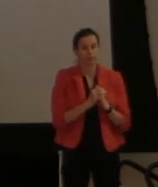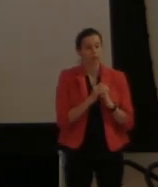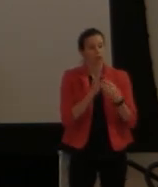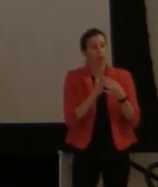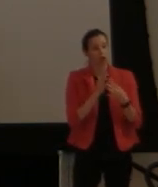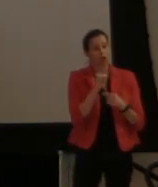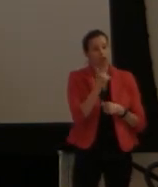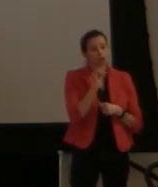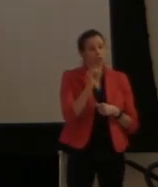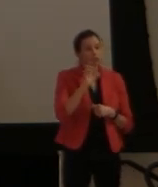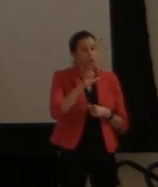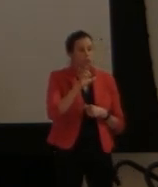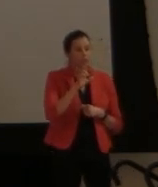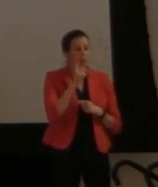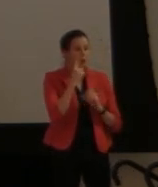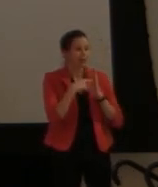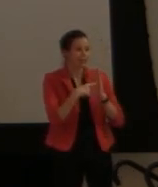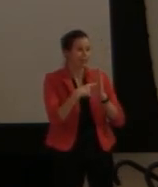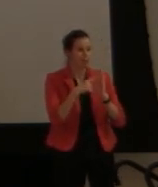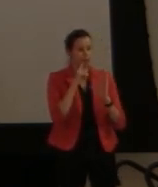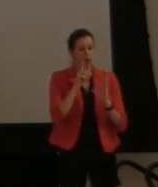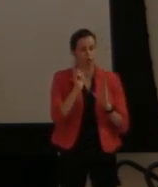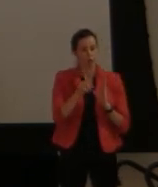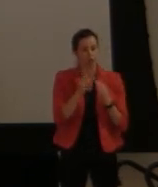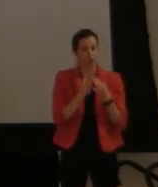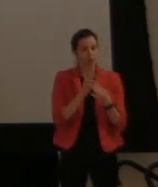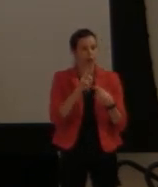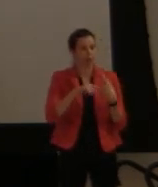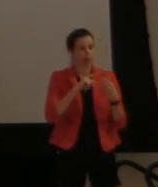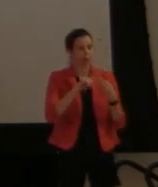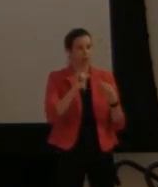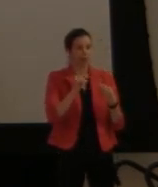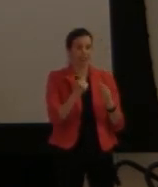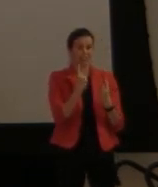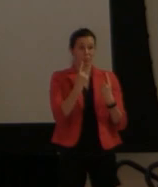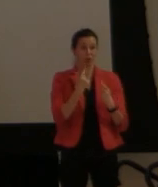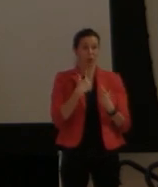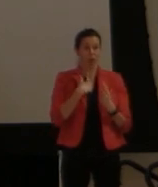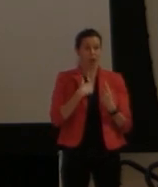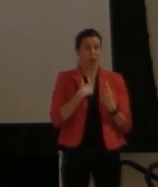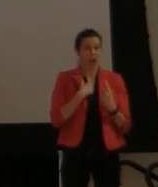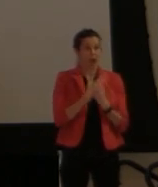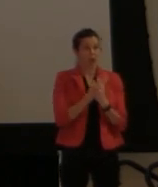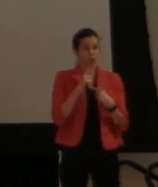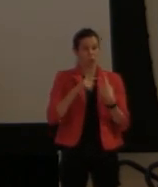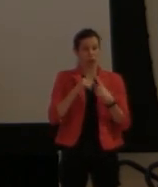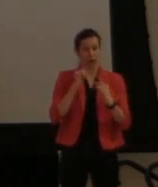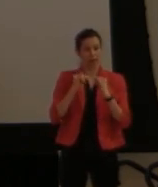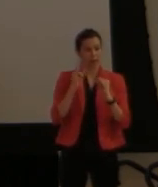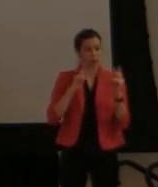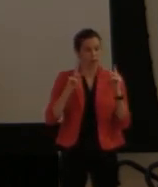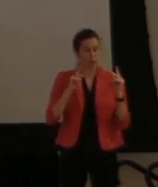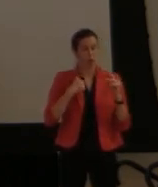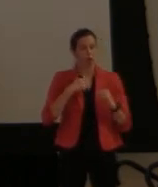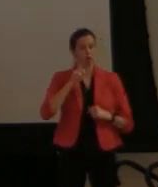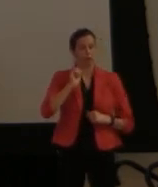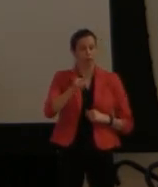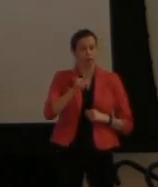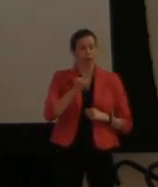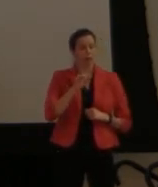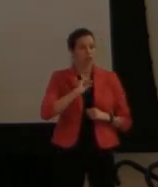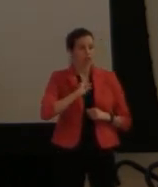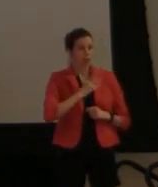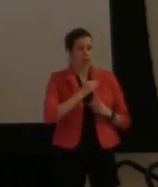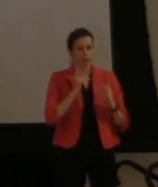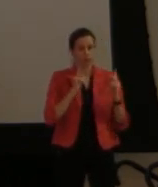gender, an example of a question like that, and this is actually one that I use when I interview folks, is to ask trans